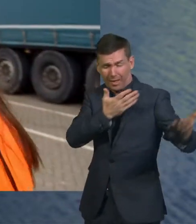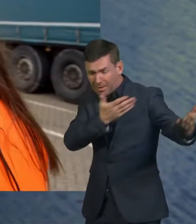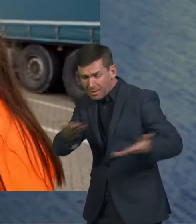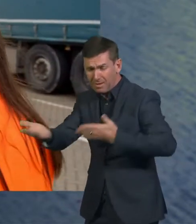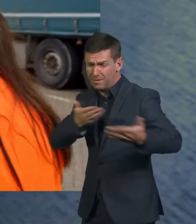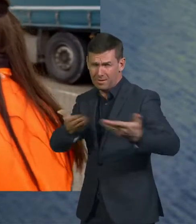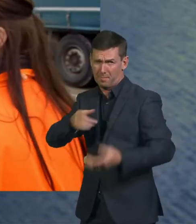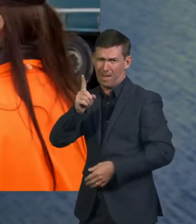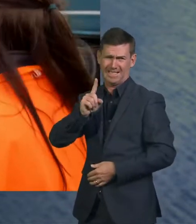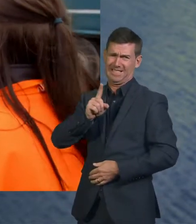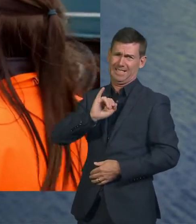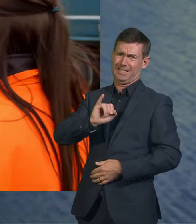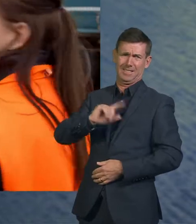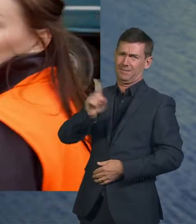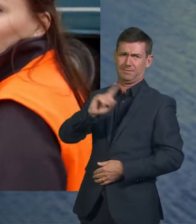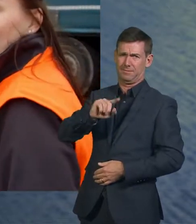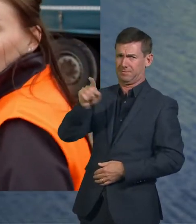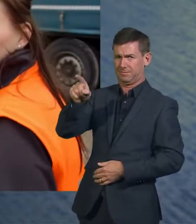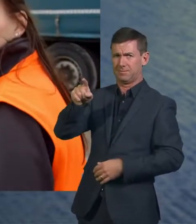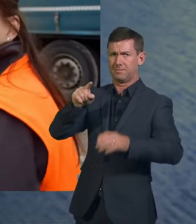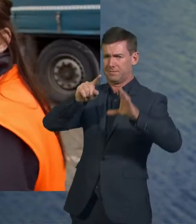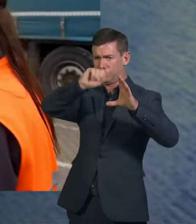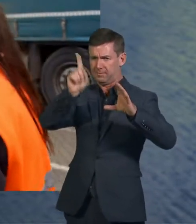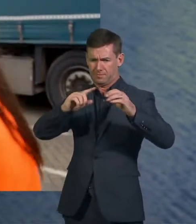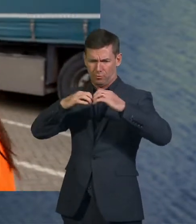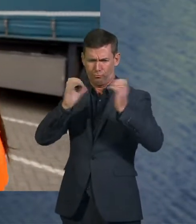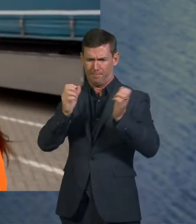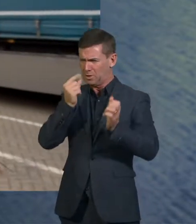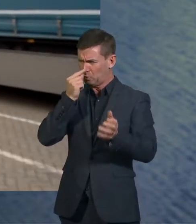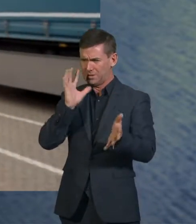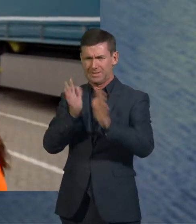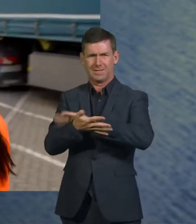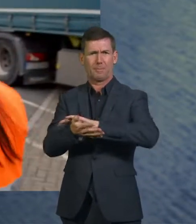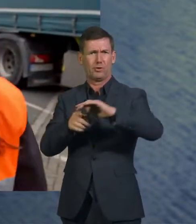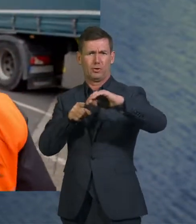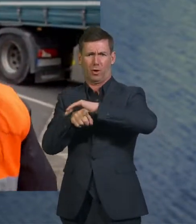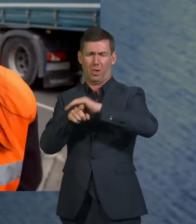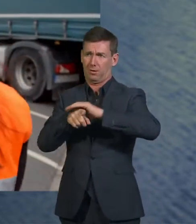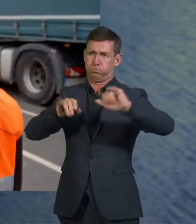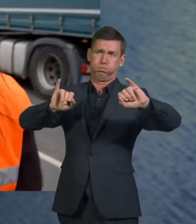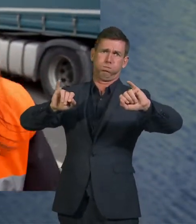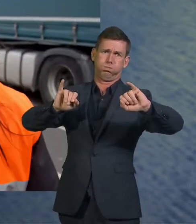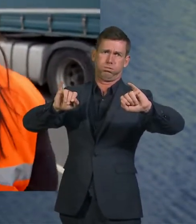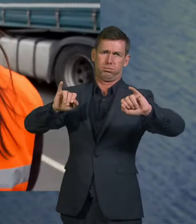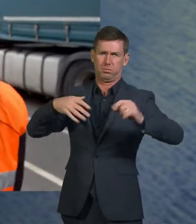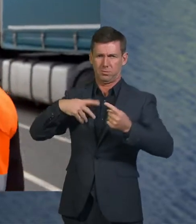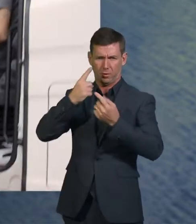it could cause huge damage to the tunnel itself, and then you don't want to talk about what could happen. Let me show